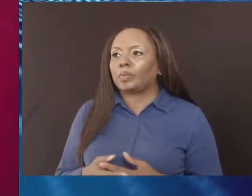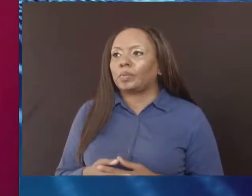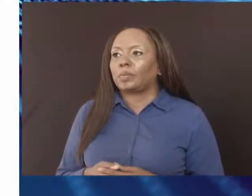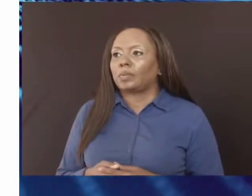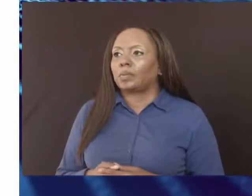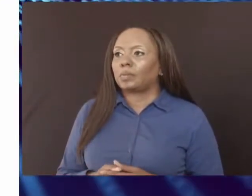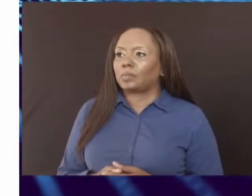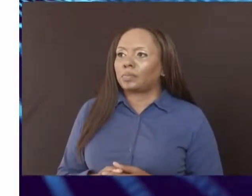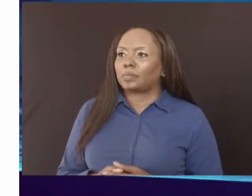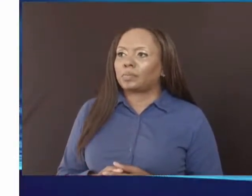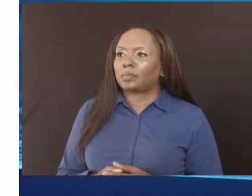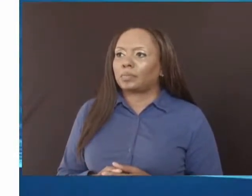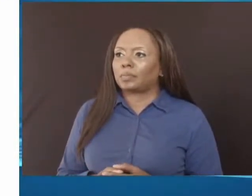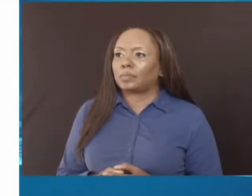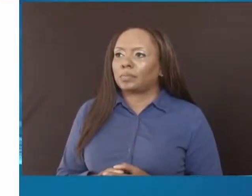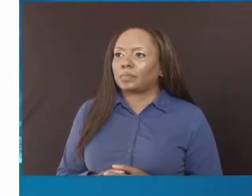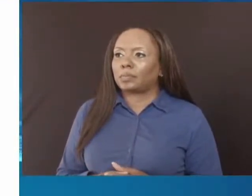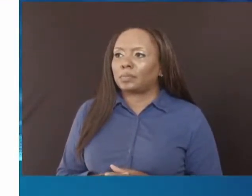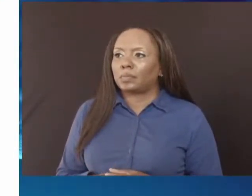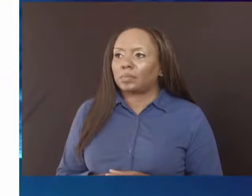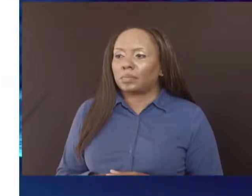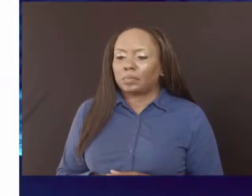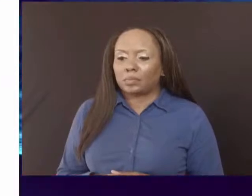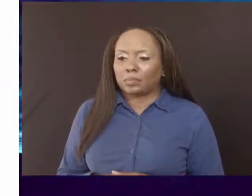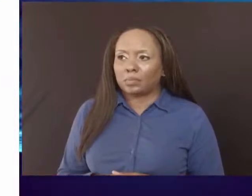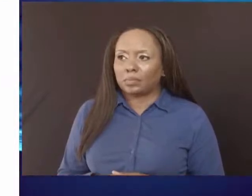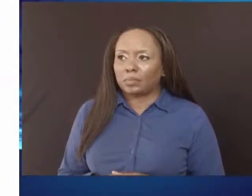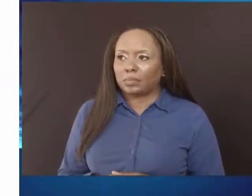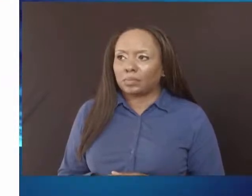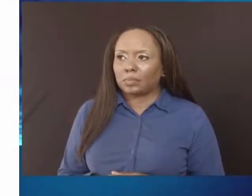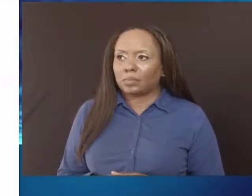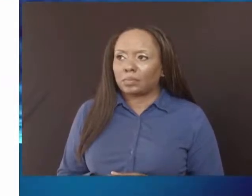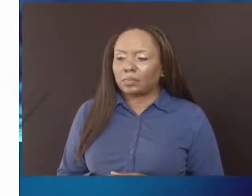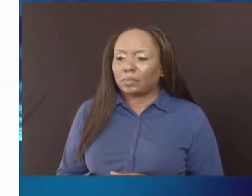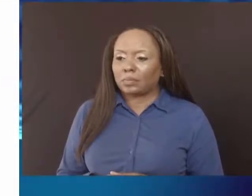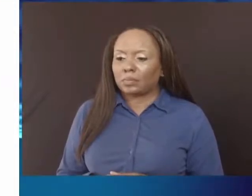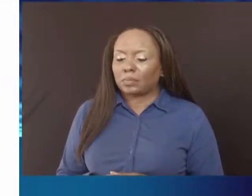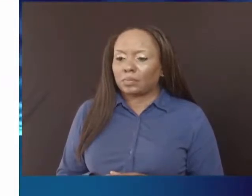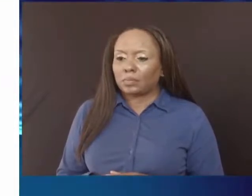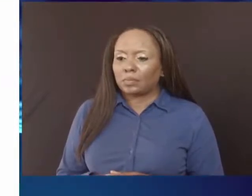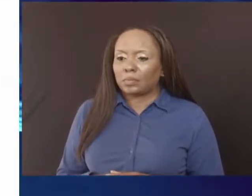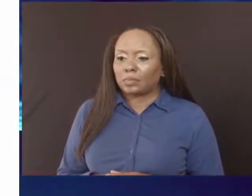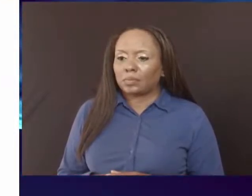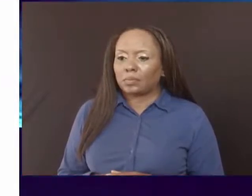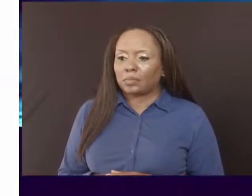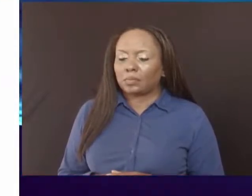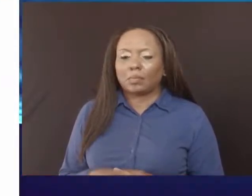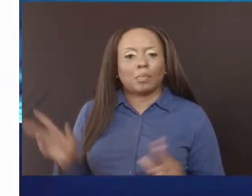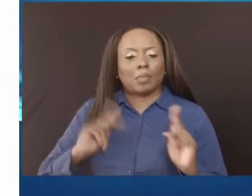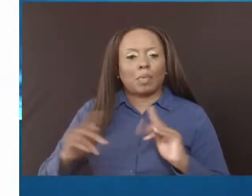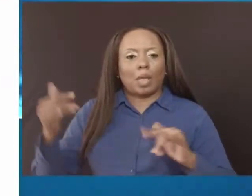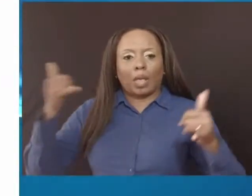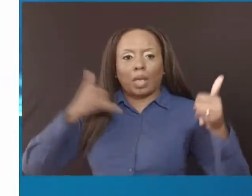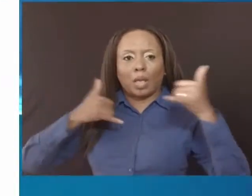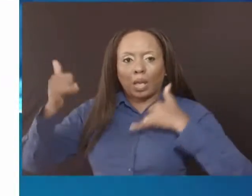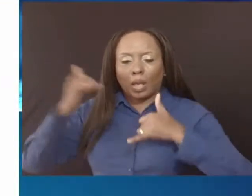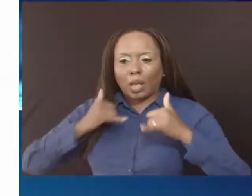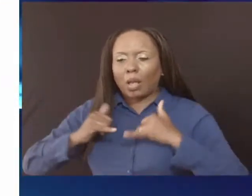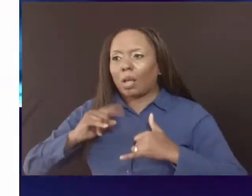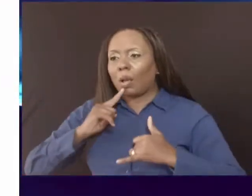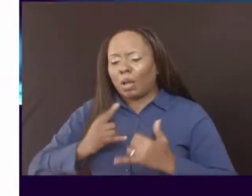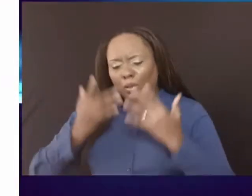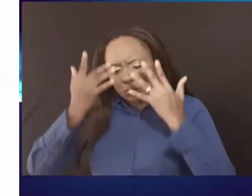So then is it reasonable to suggest, again, I'm getting calls from persons who on a day-to-day basis are grieving